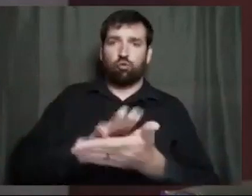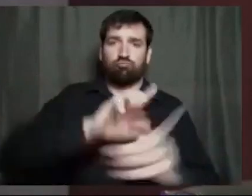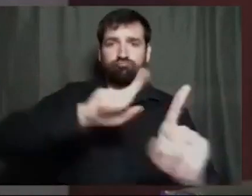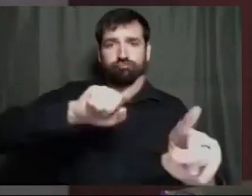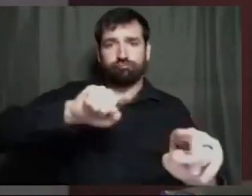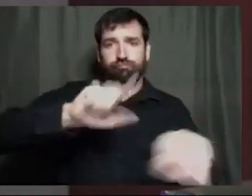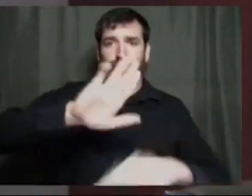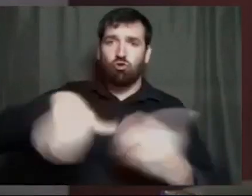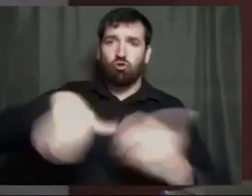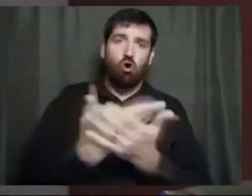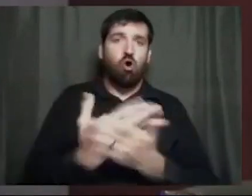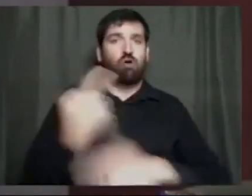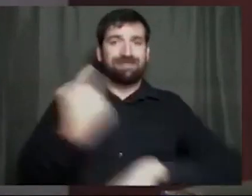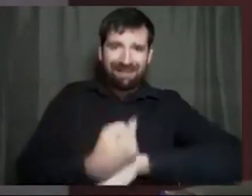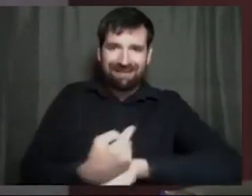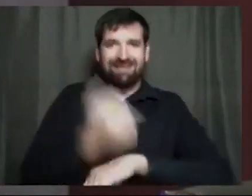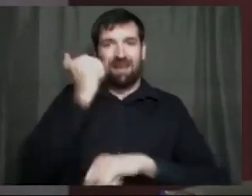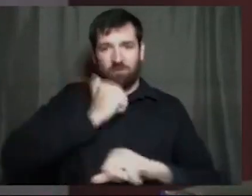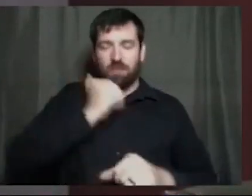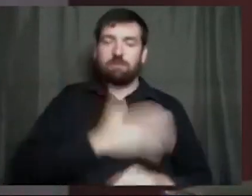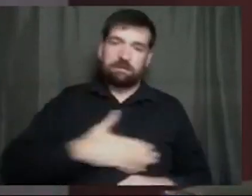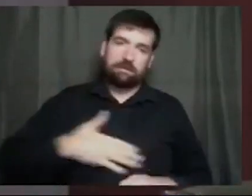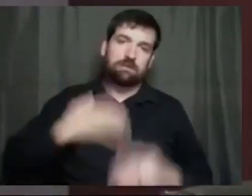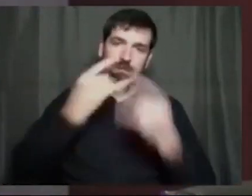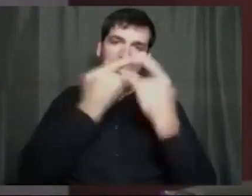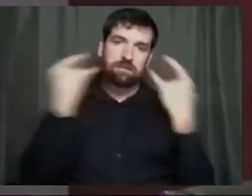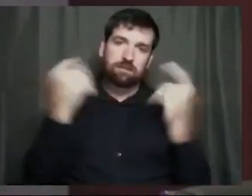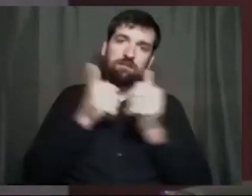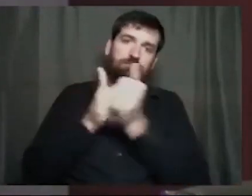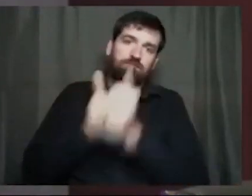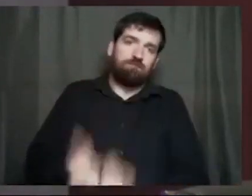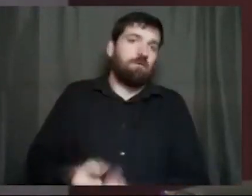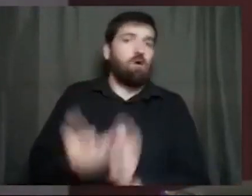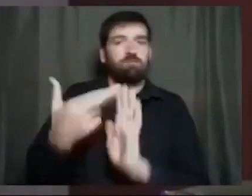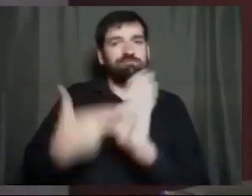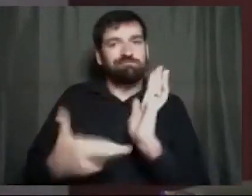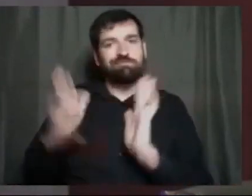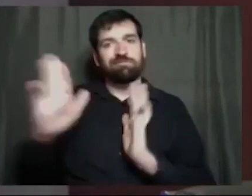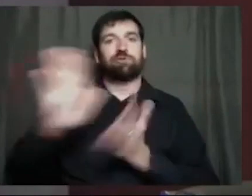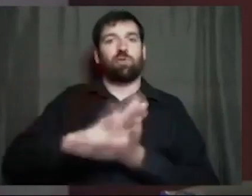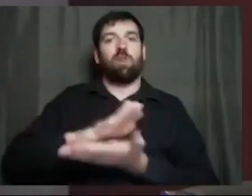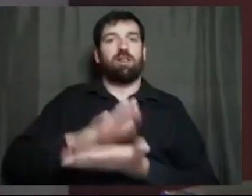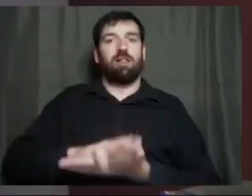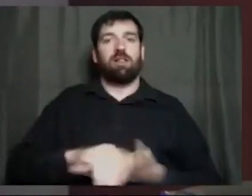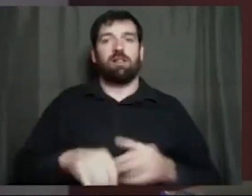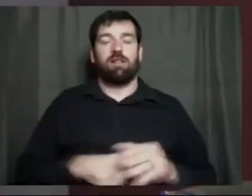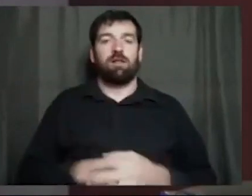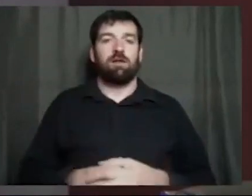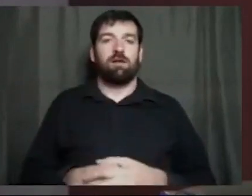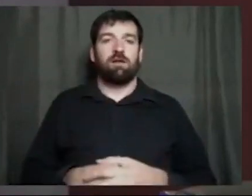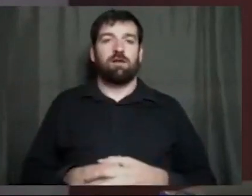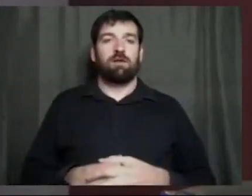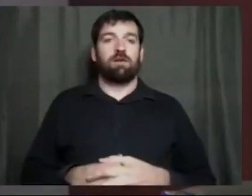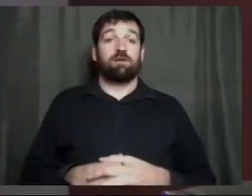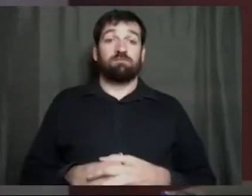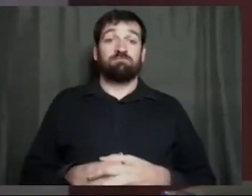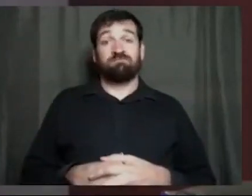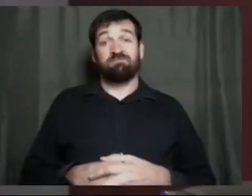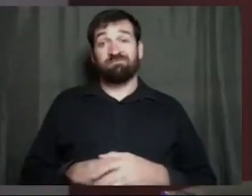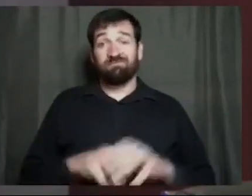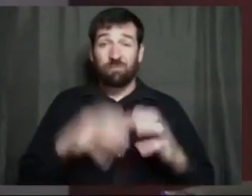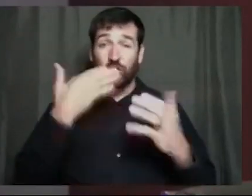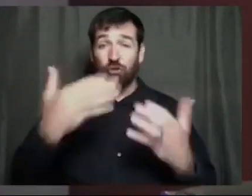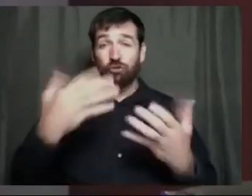have them masked, follow the guidelines of your school, and do the good screening. Try